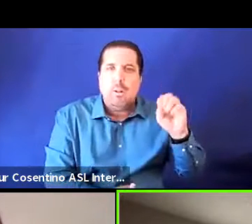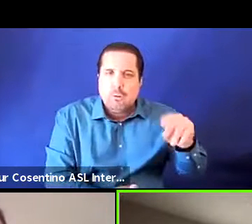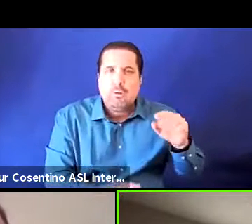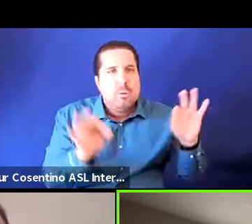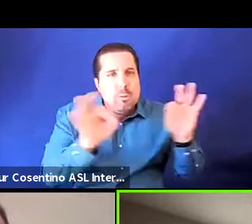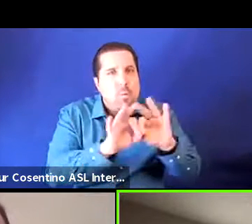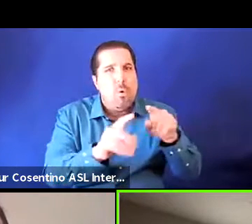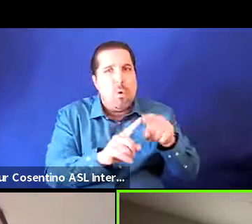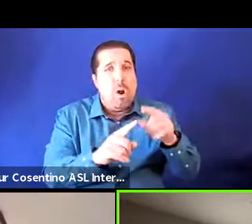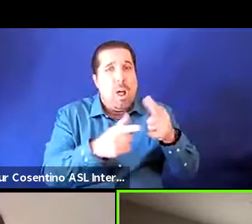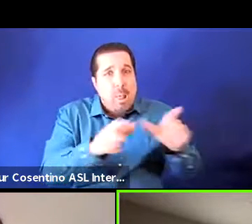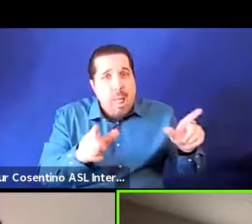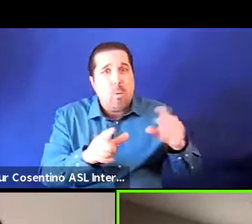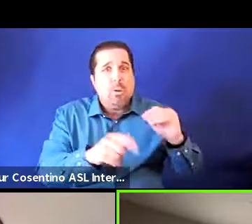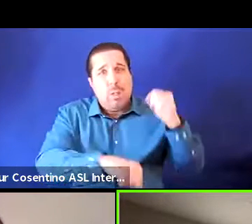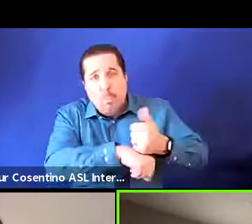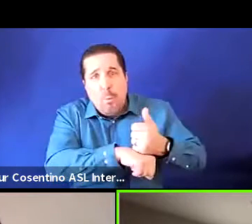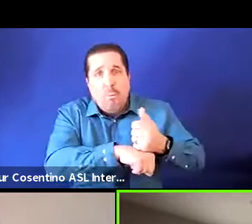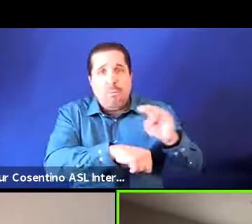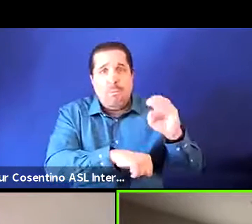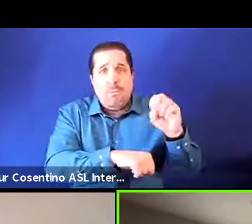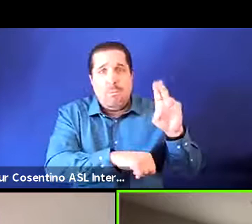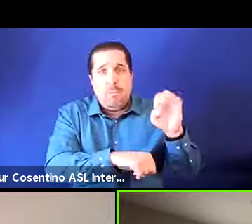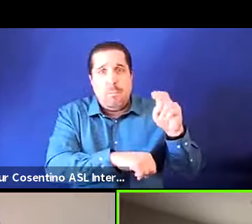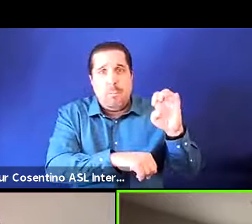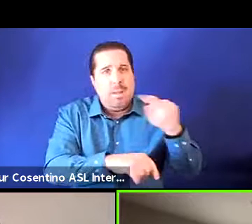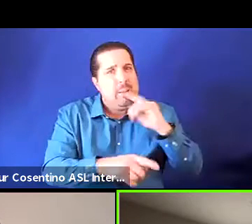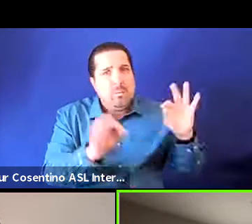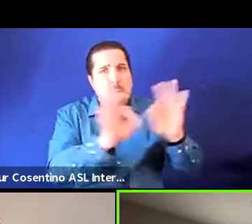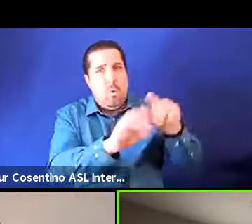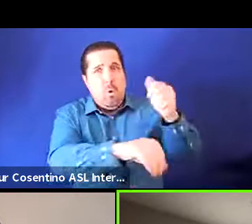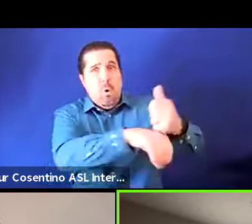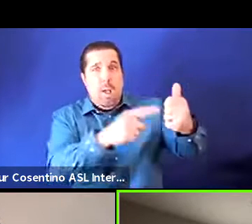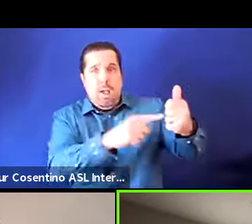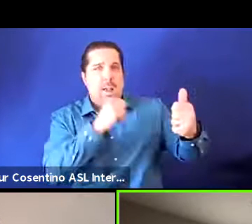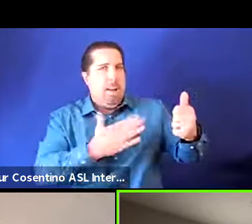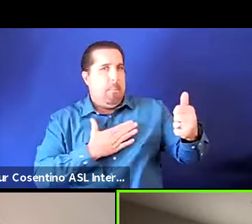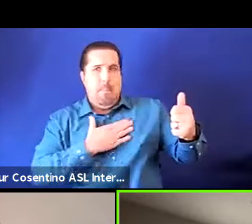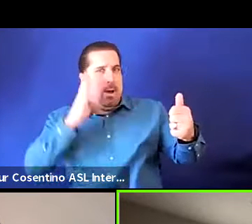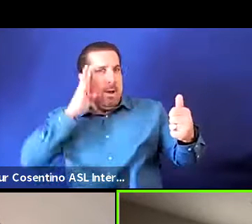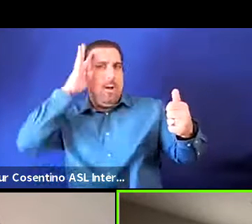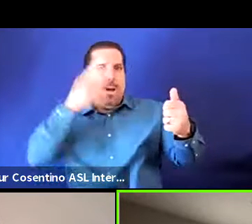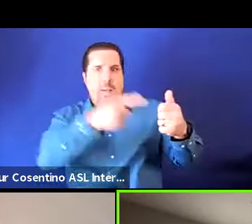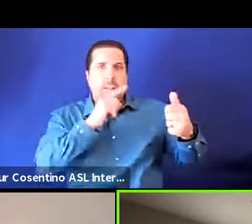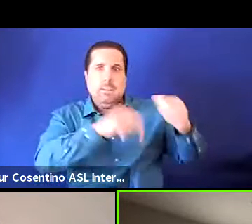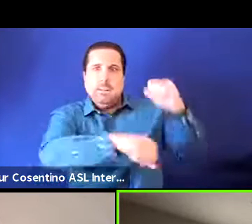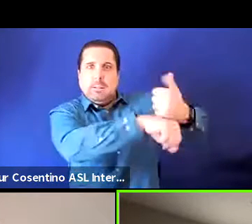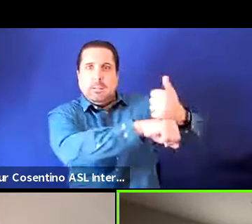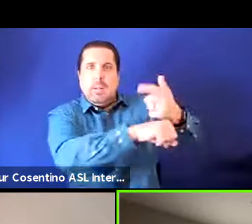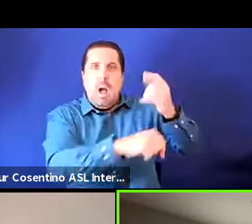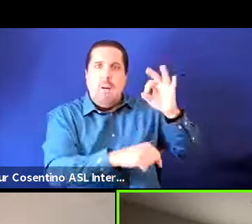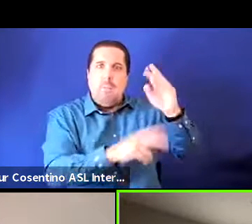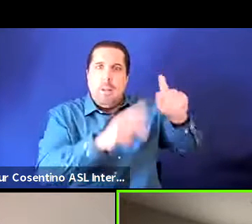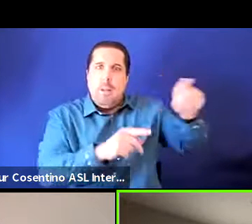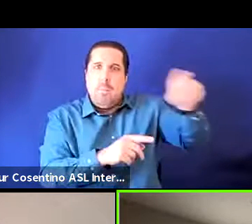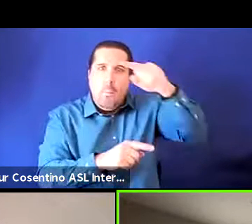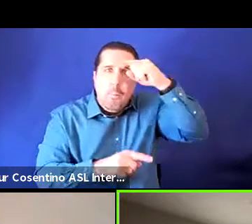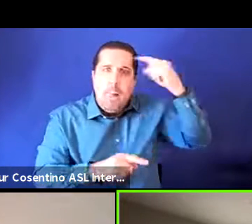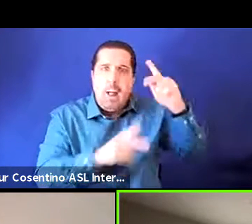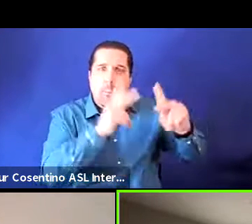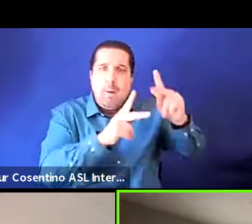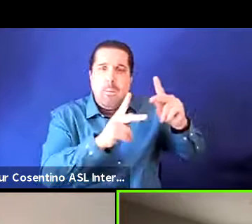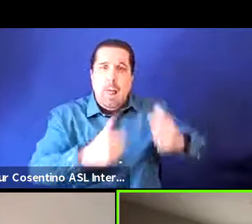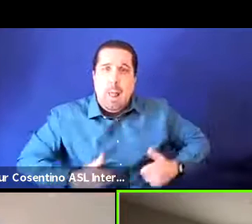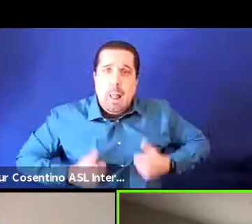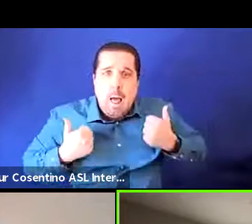and language and experiences that are not my own, as co-optation and theft of movements and language of Black people, lives and